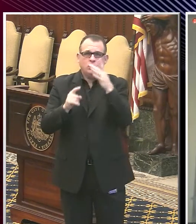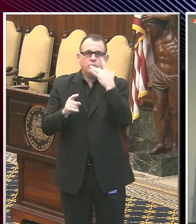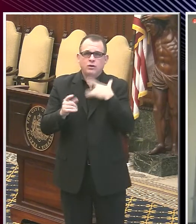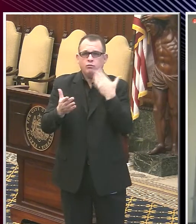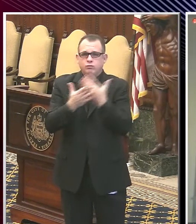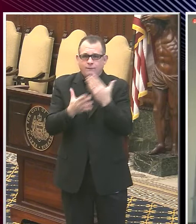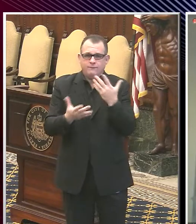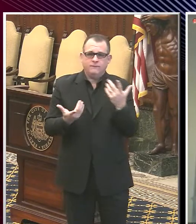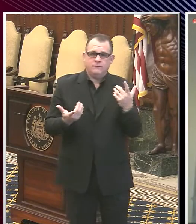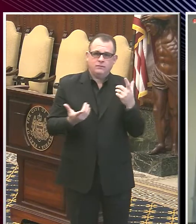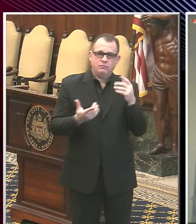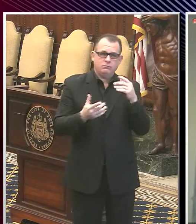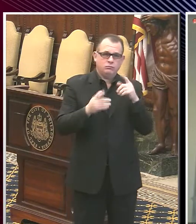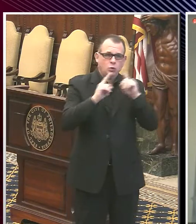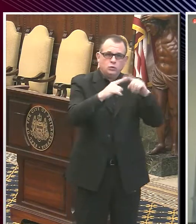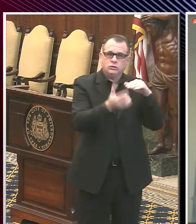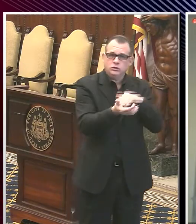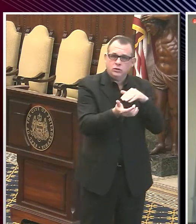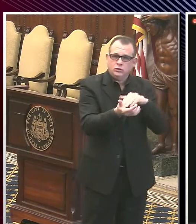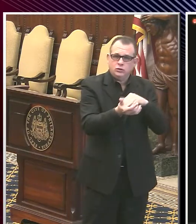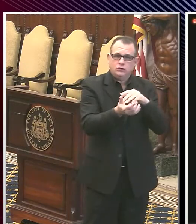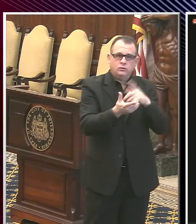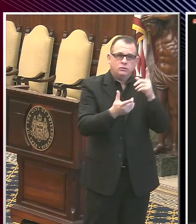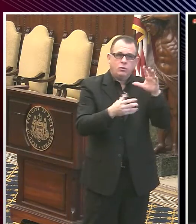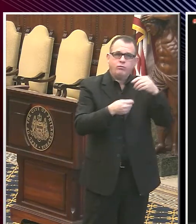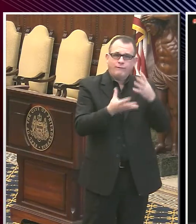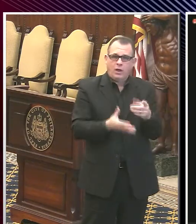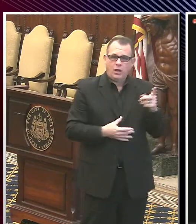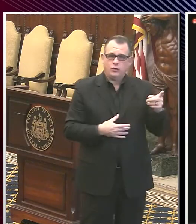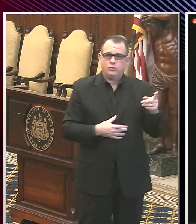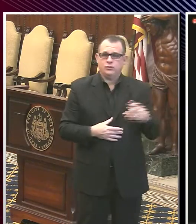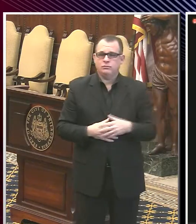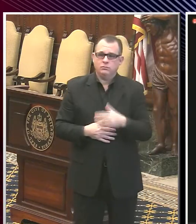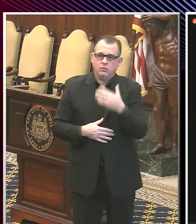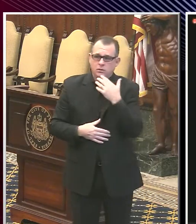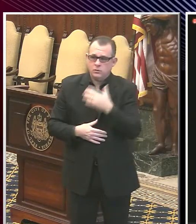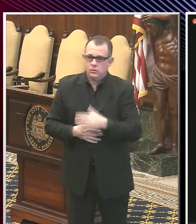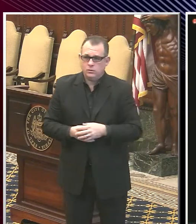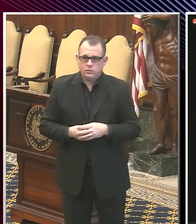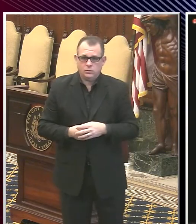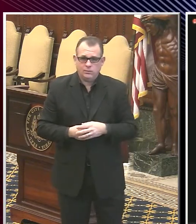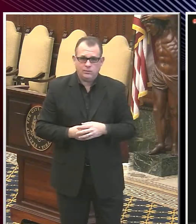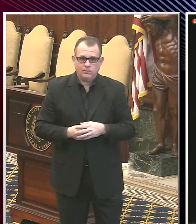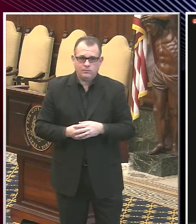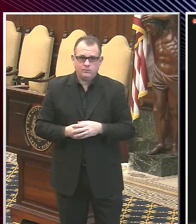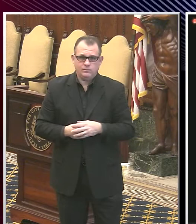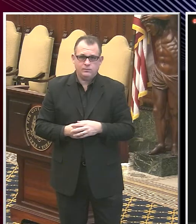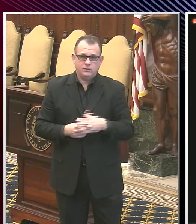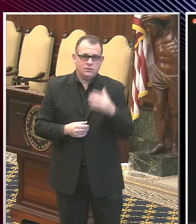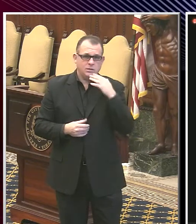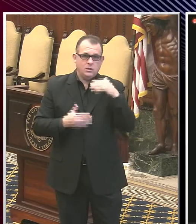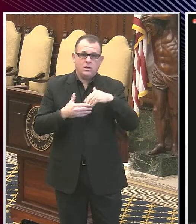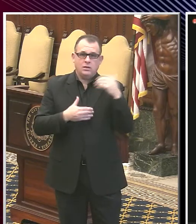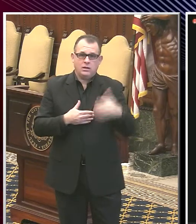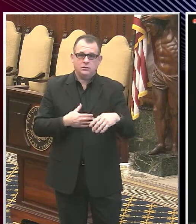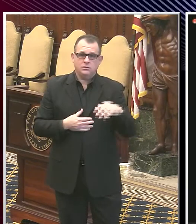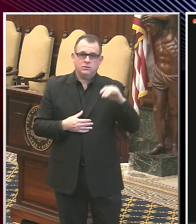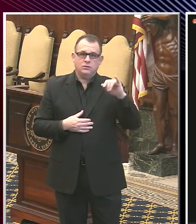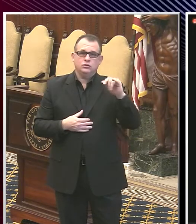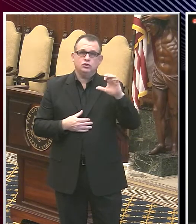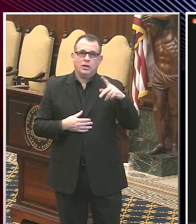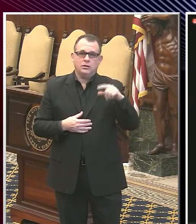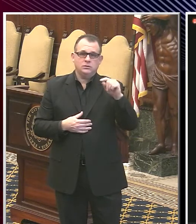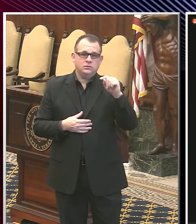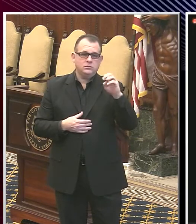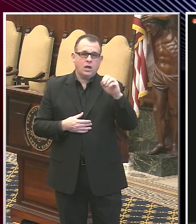probably be referred mainly through their healthcare providers. Okay, thank you. Thank you, Laura. Let's go to